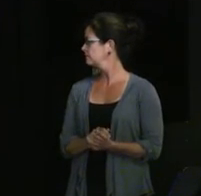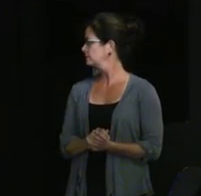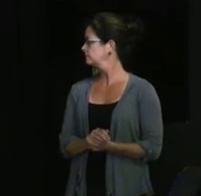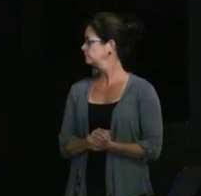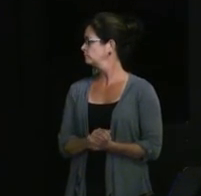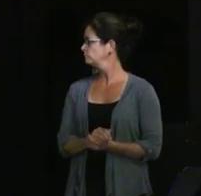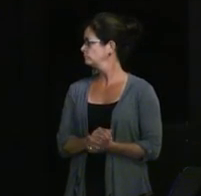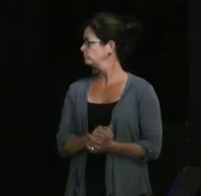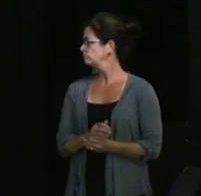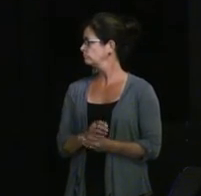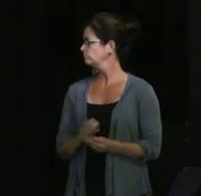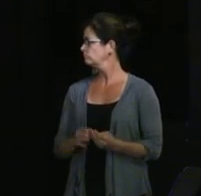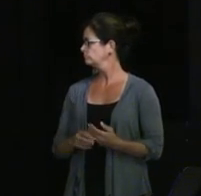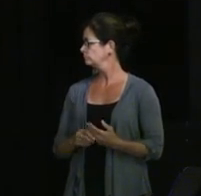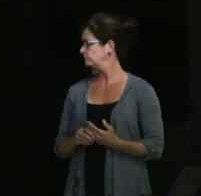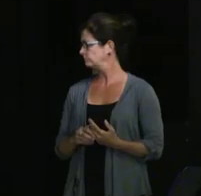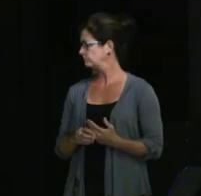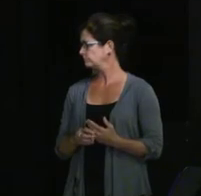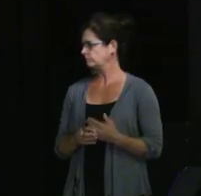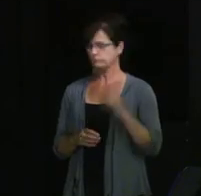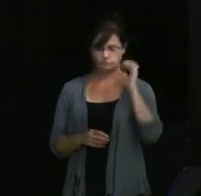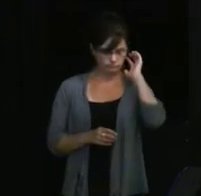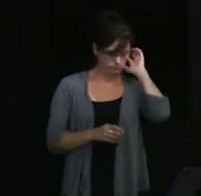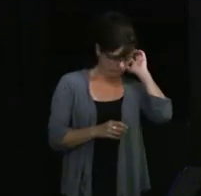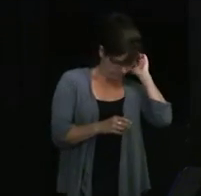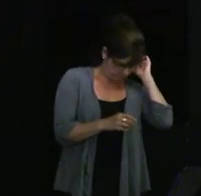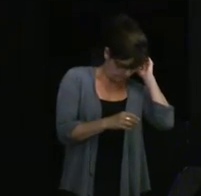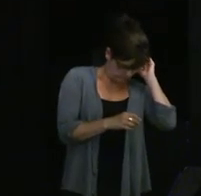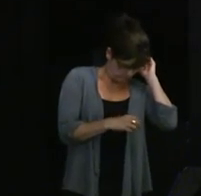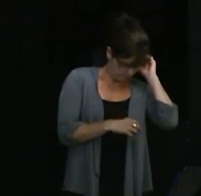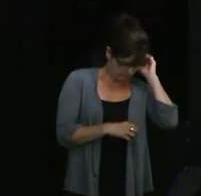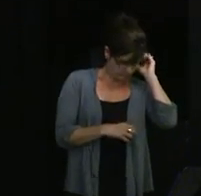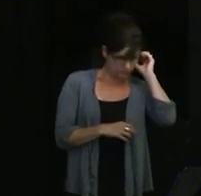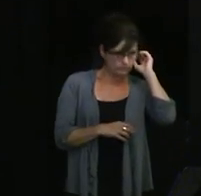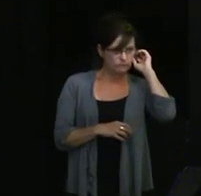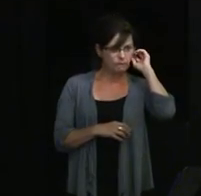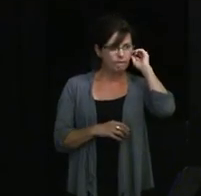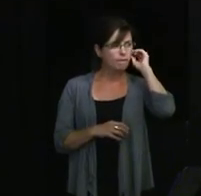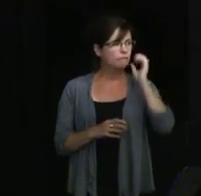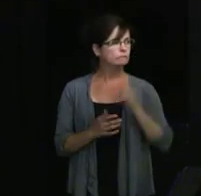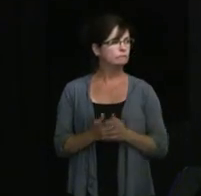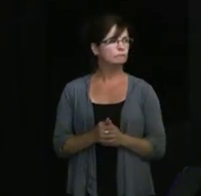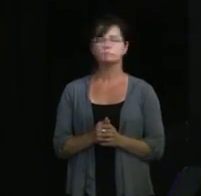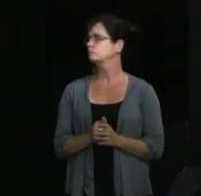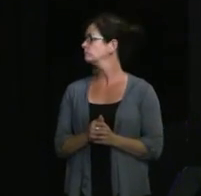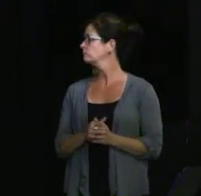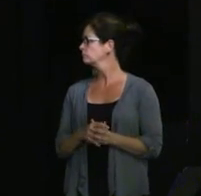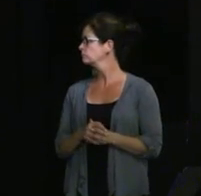thank you.